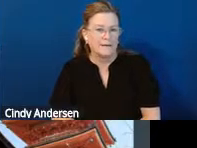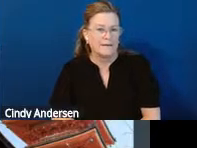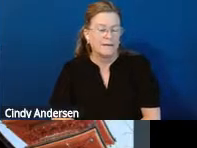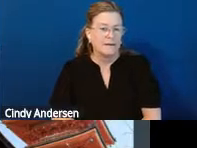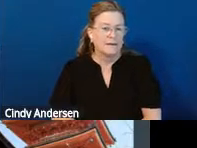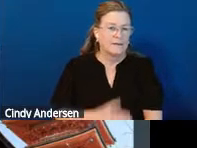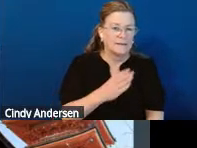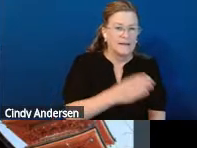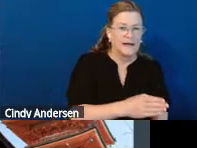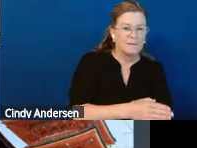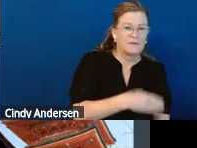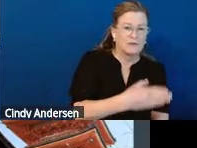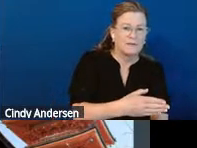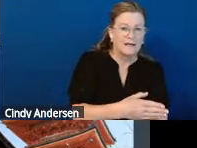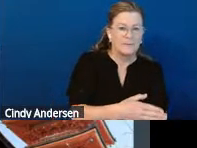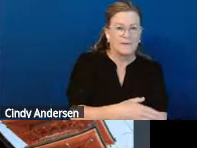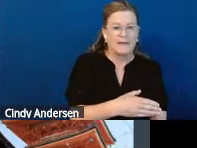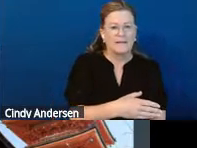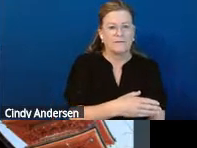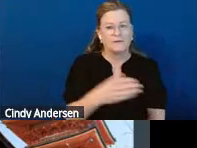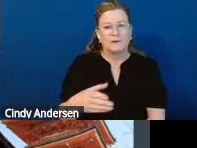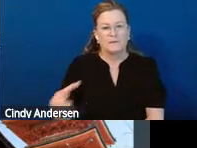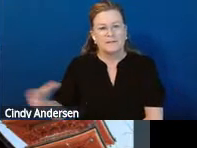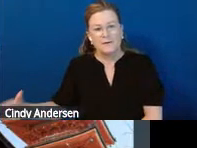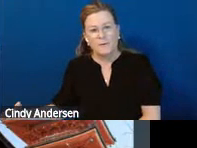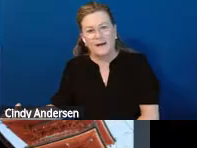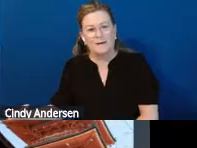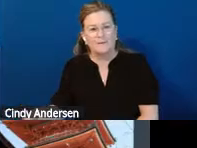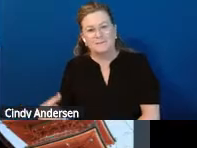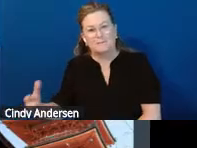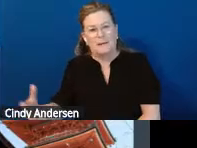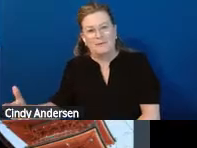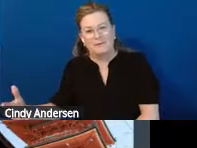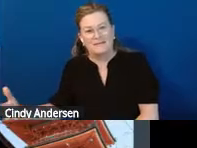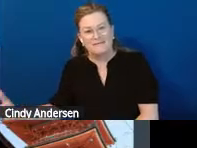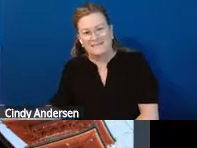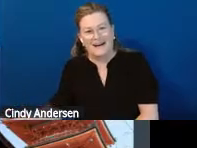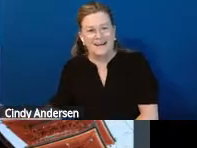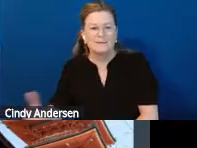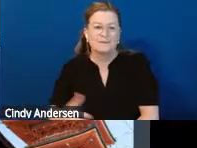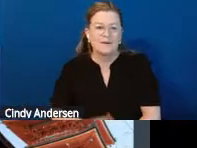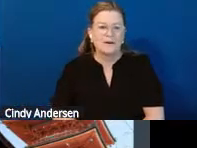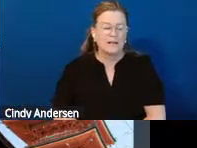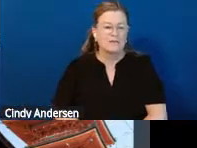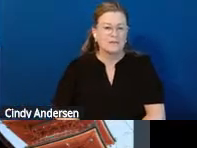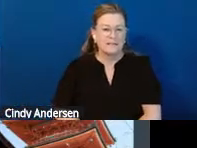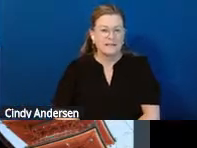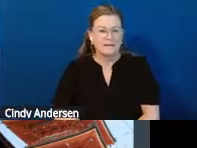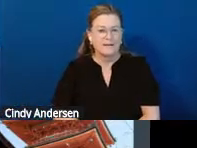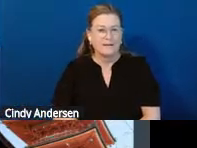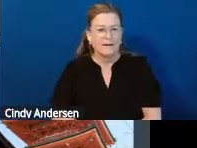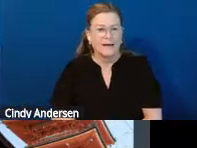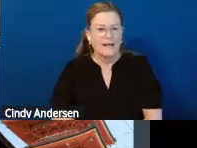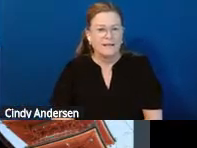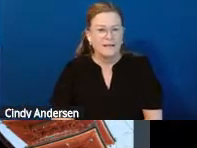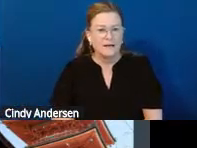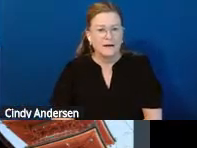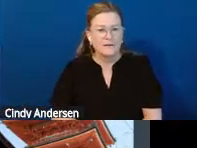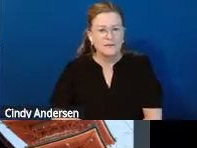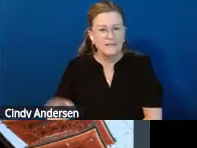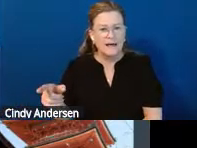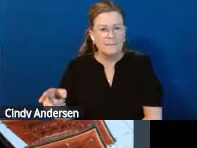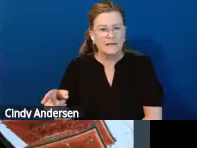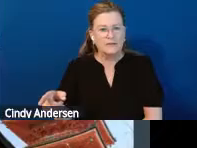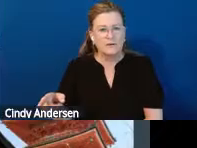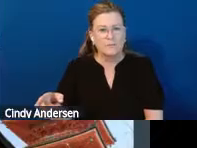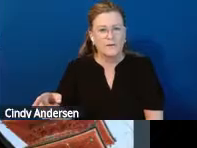this one line, it was good luck. But then if you jumped this other way, people would die. It was very interesting. And